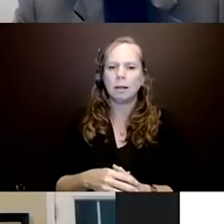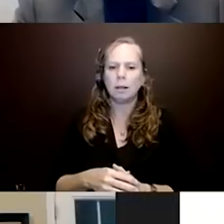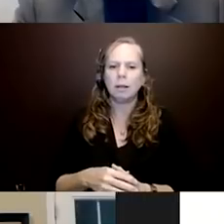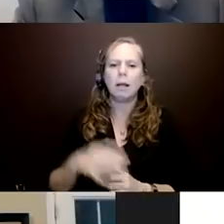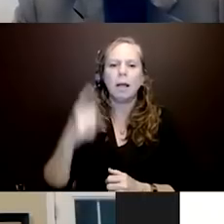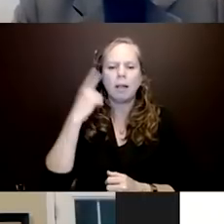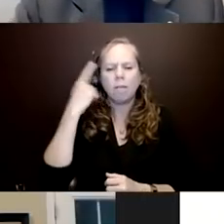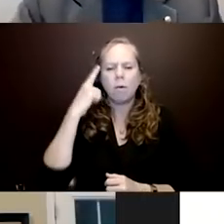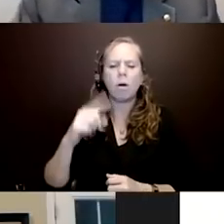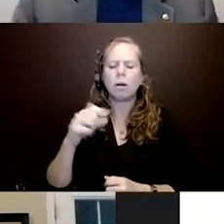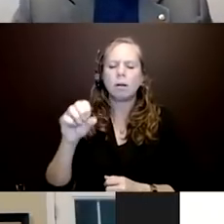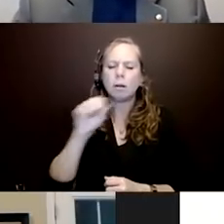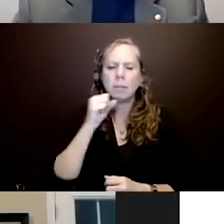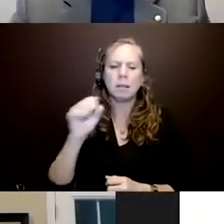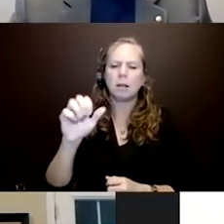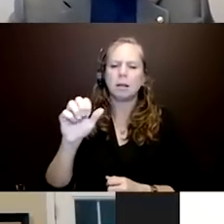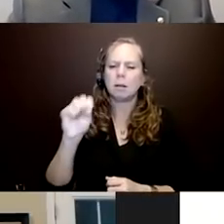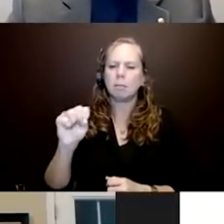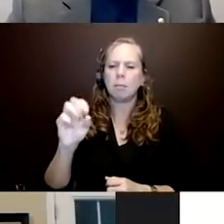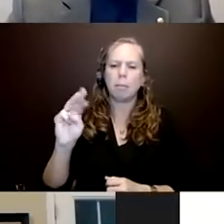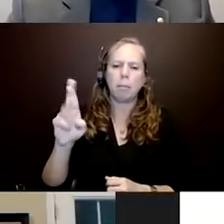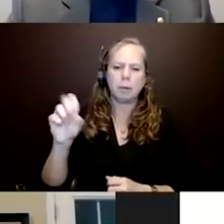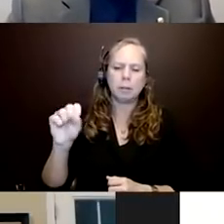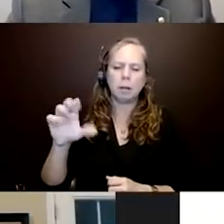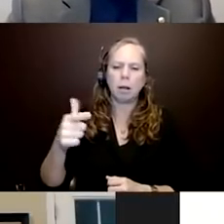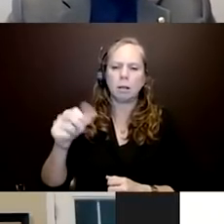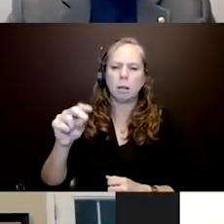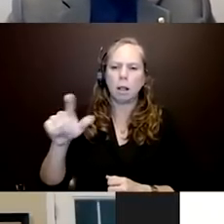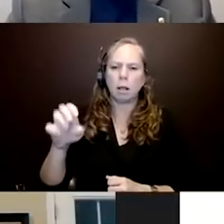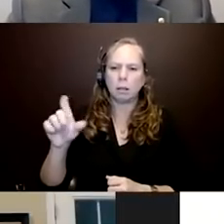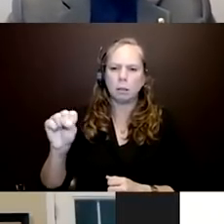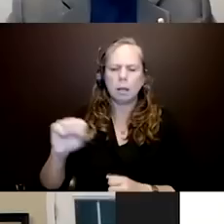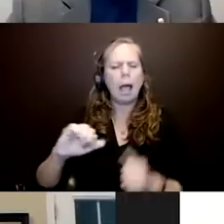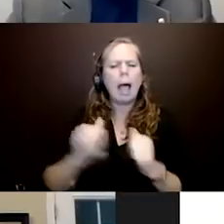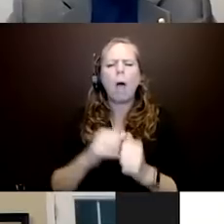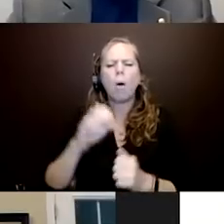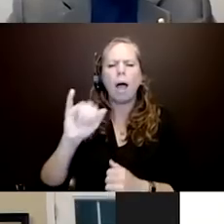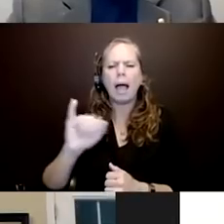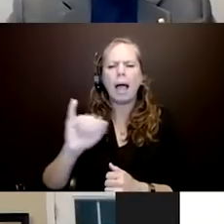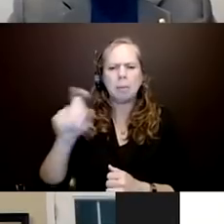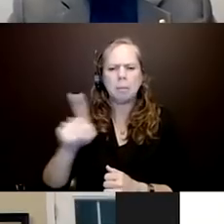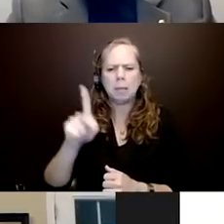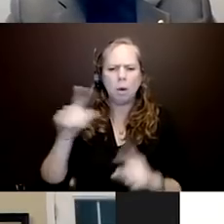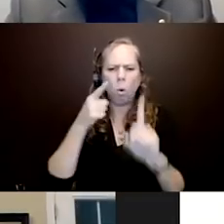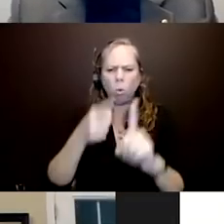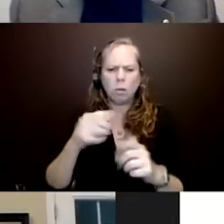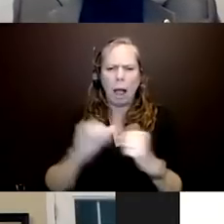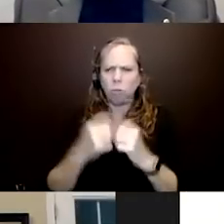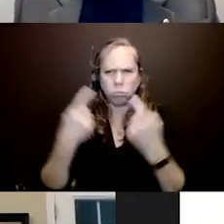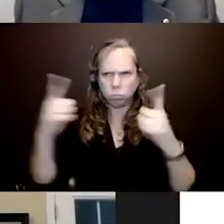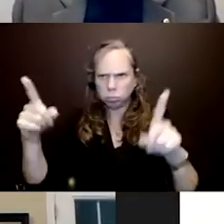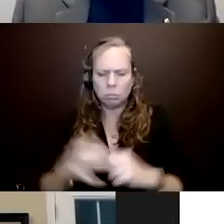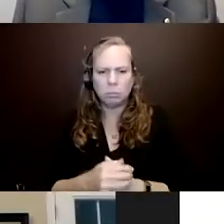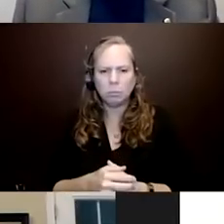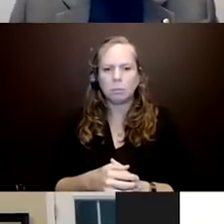Gonzalez. How will progress monitoring of IEP goals be conducted? That's a really great question. And the answer is it's going